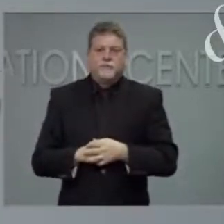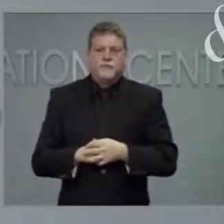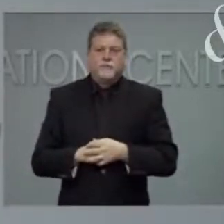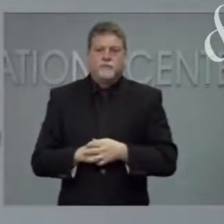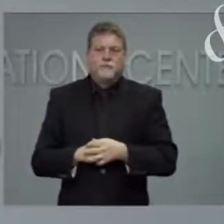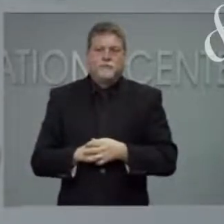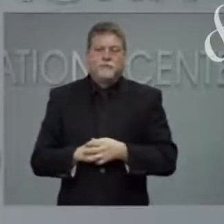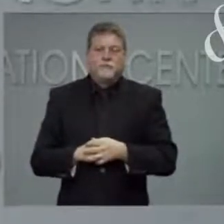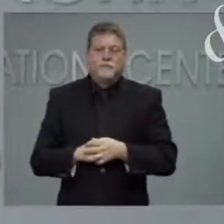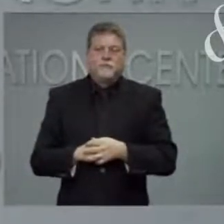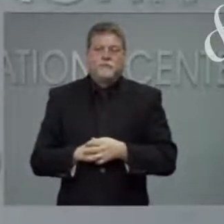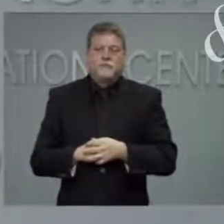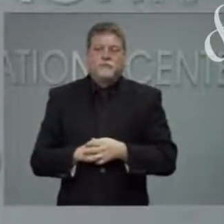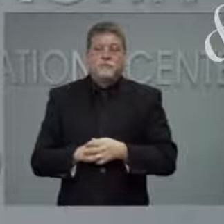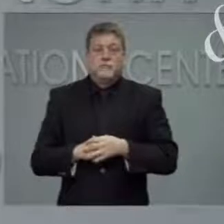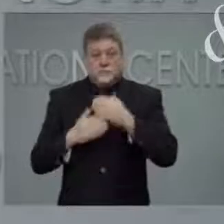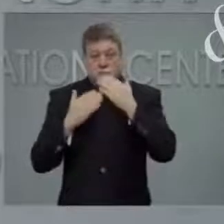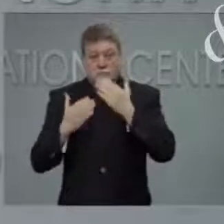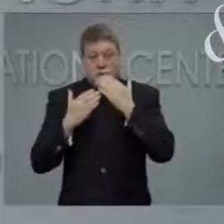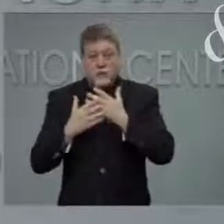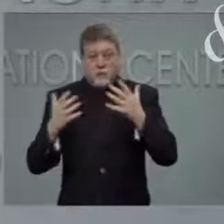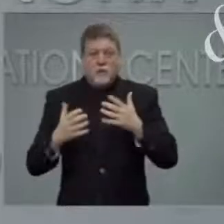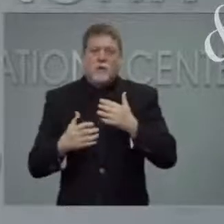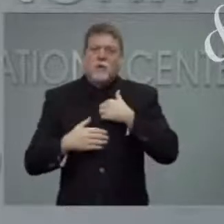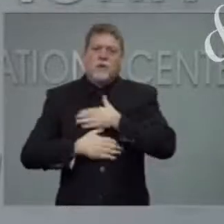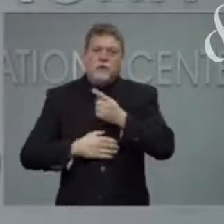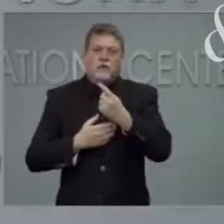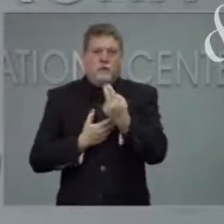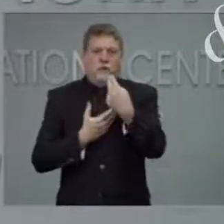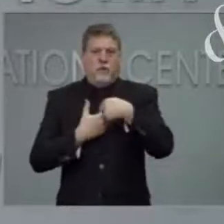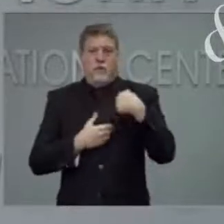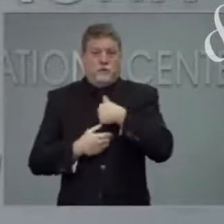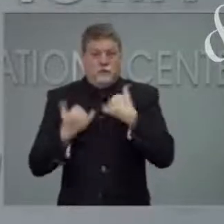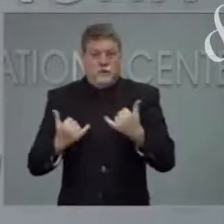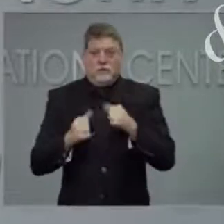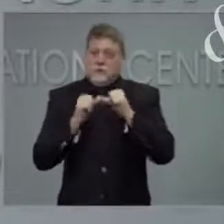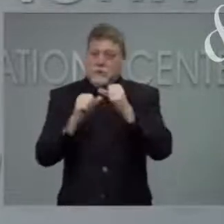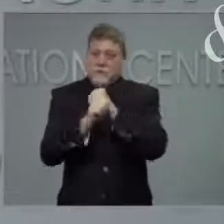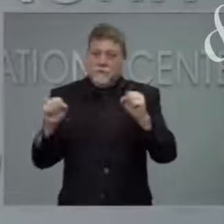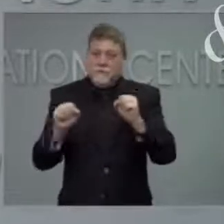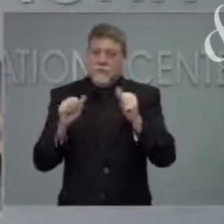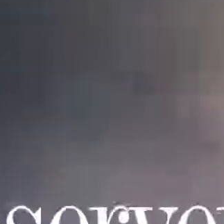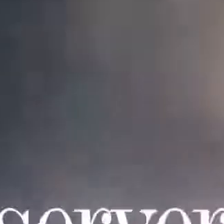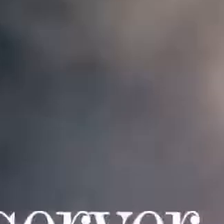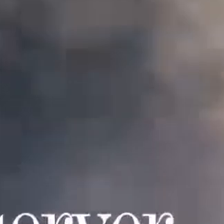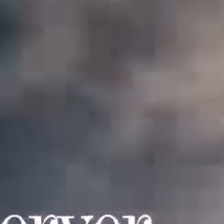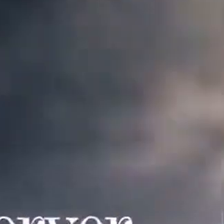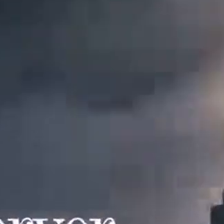Thanks, everybody. We appreciate you being with us today. Stay safe out there.